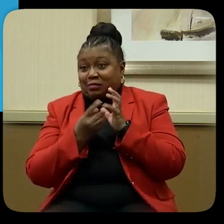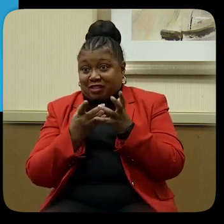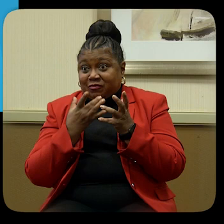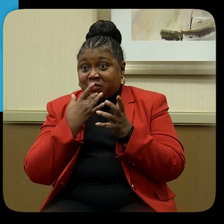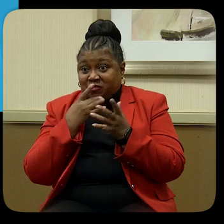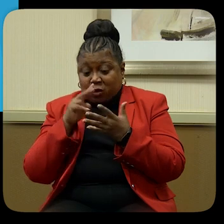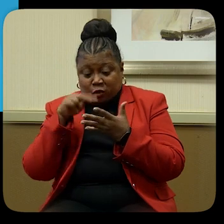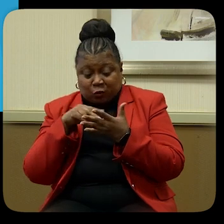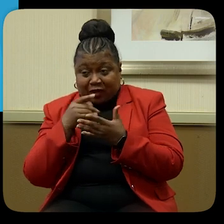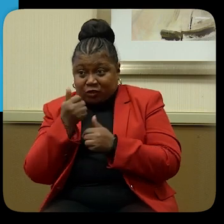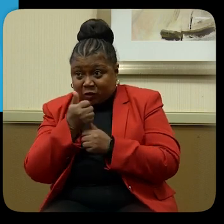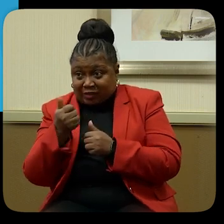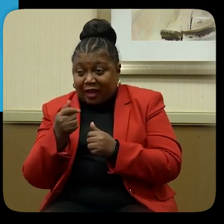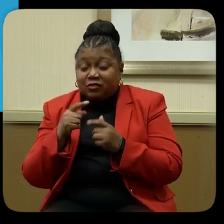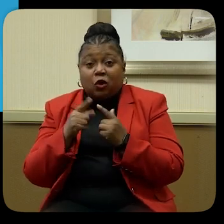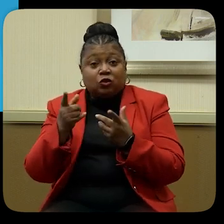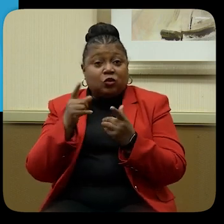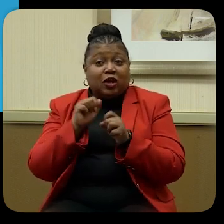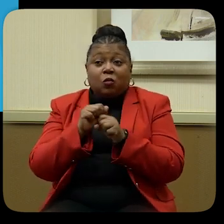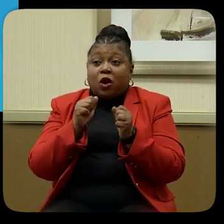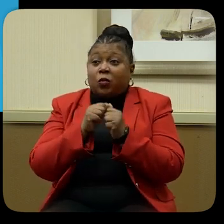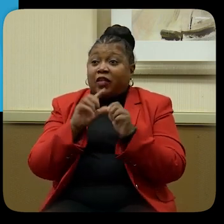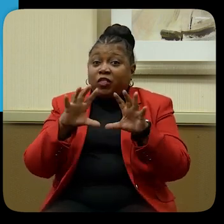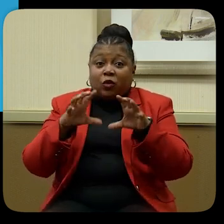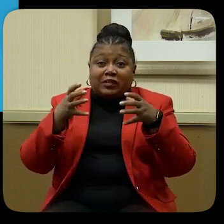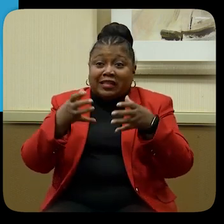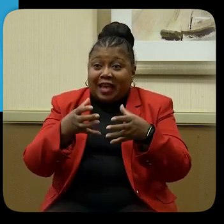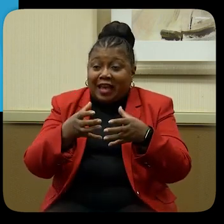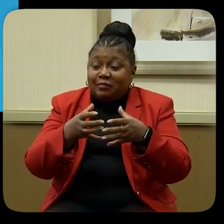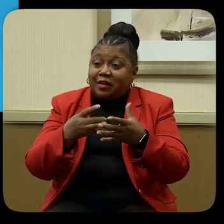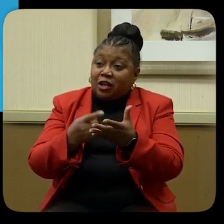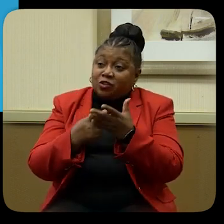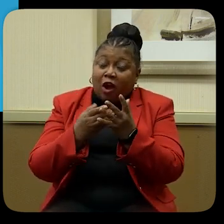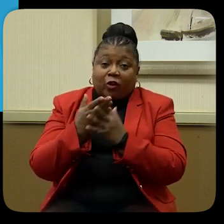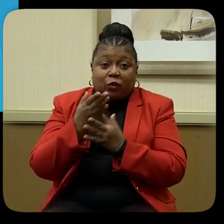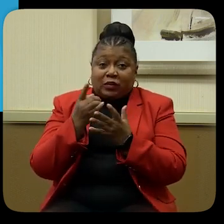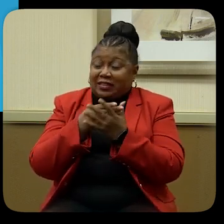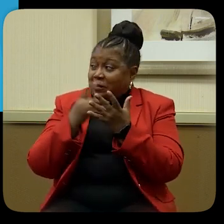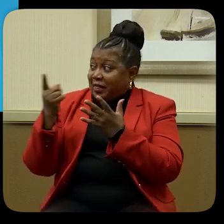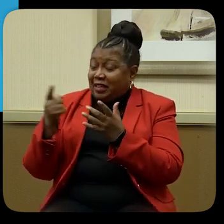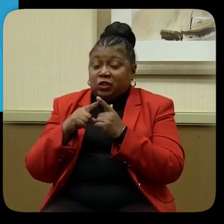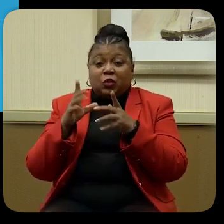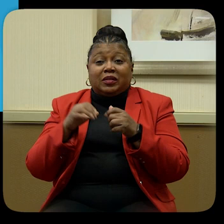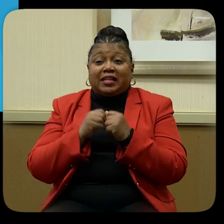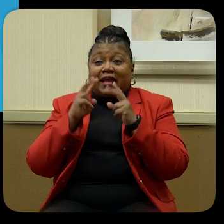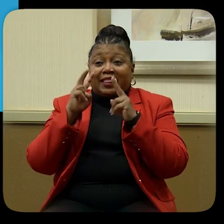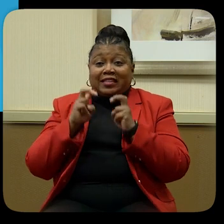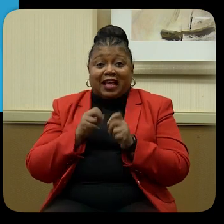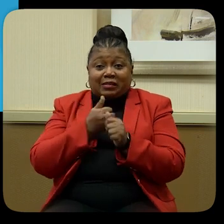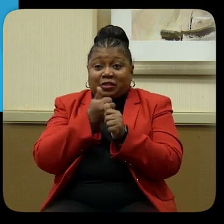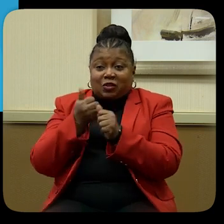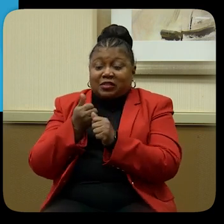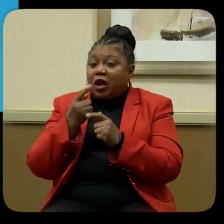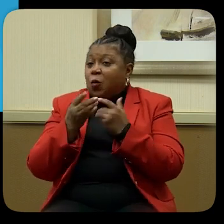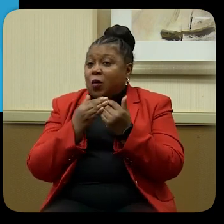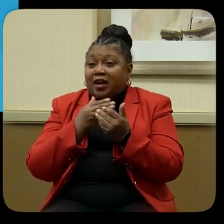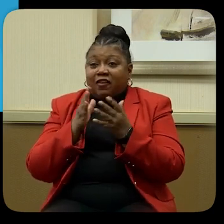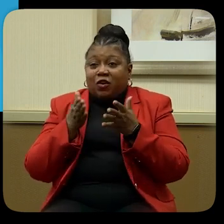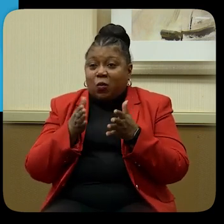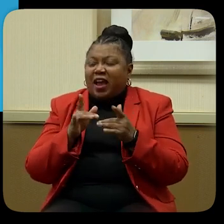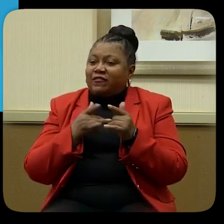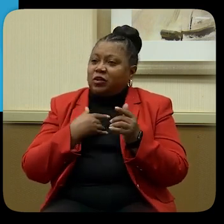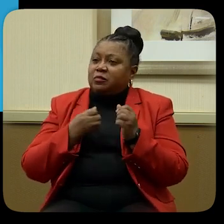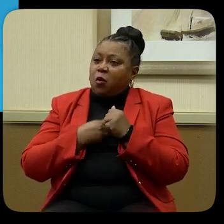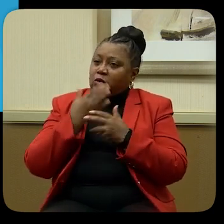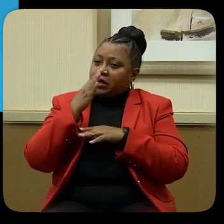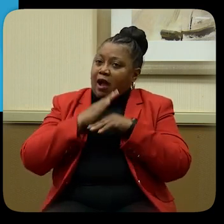you'd prefer that. So you can work with your team and talk through some of these. You could take the assessment, whatever way feels